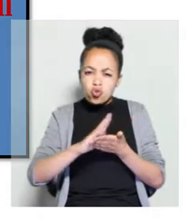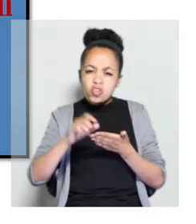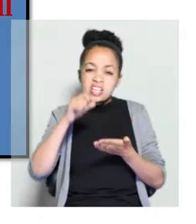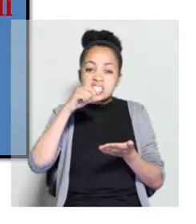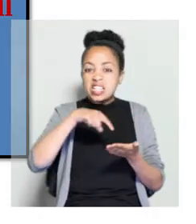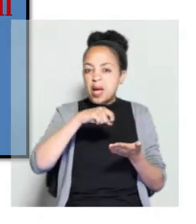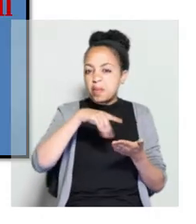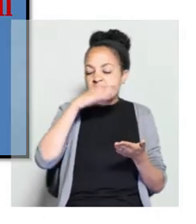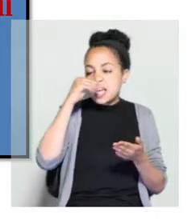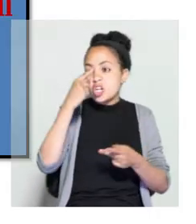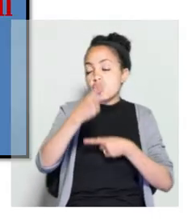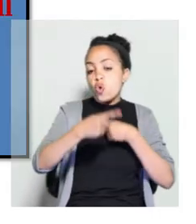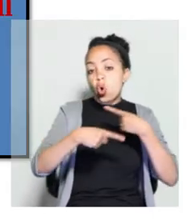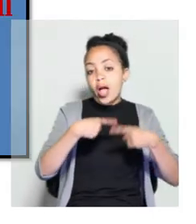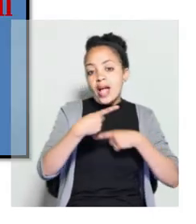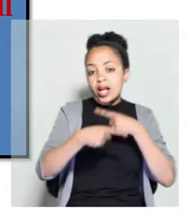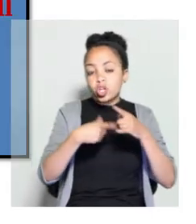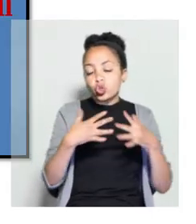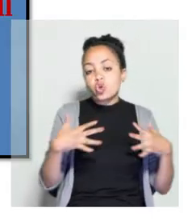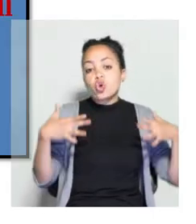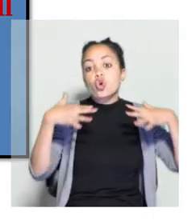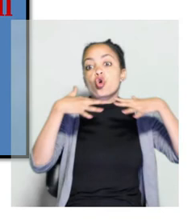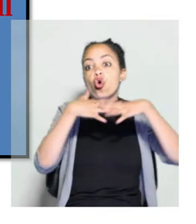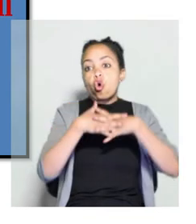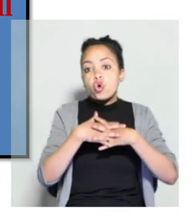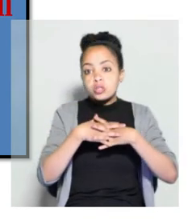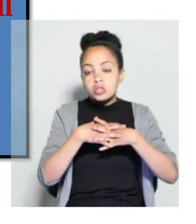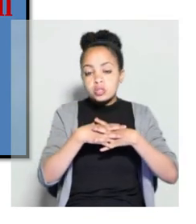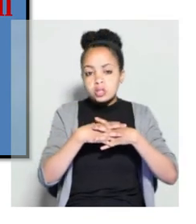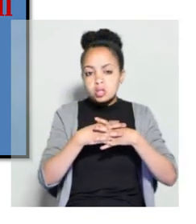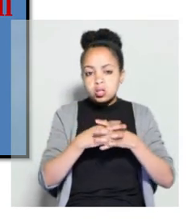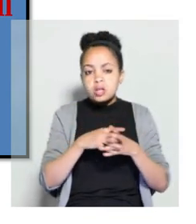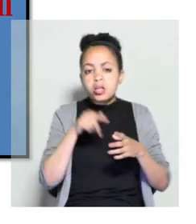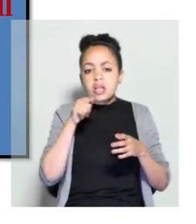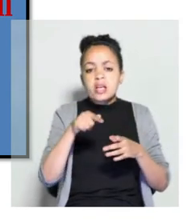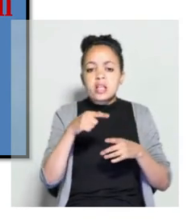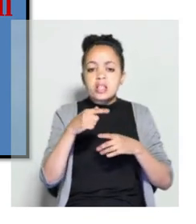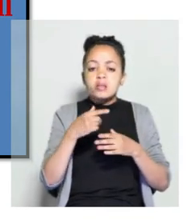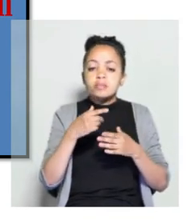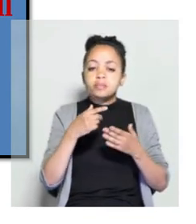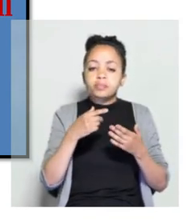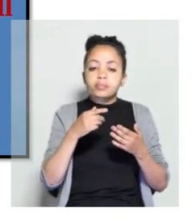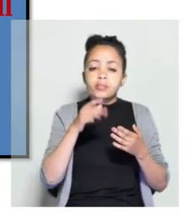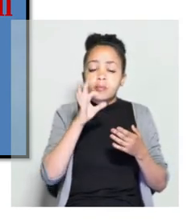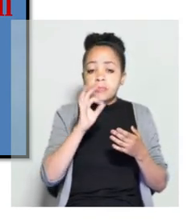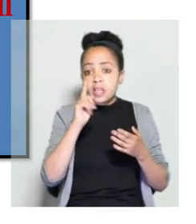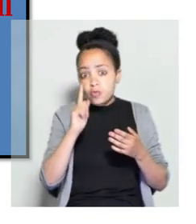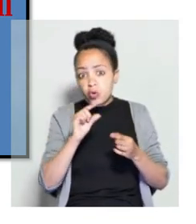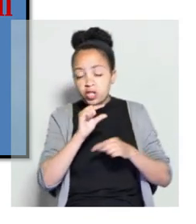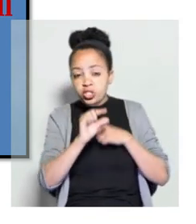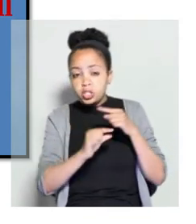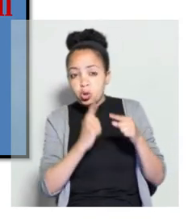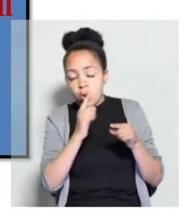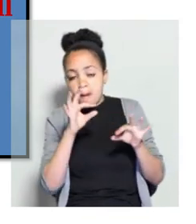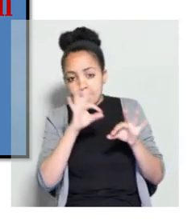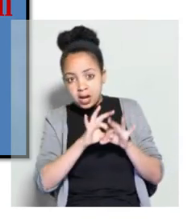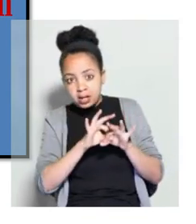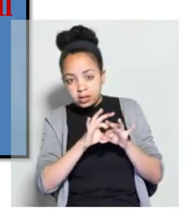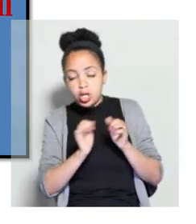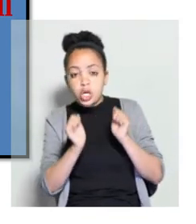here and going to cross-pollinate here. Here, the progeny of F1 generation of one plant